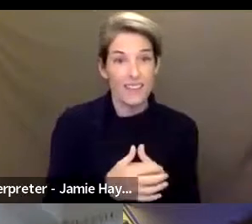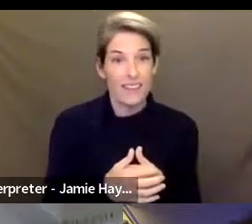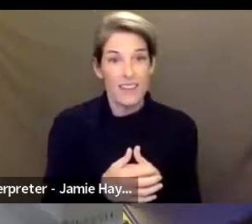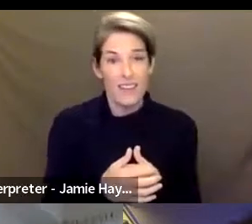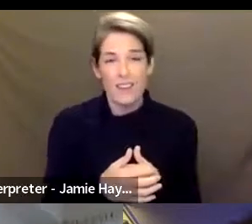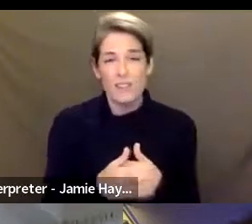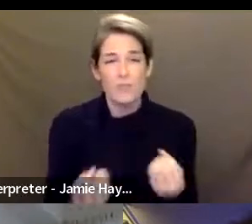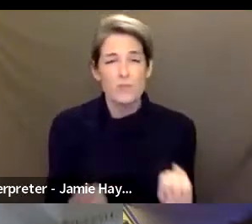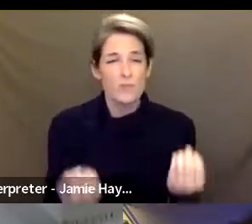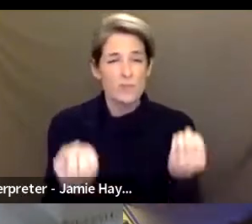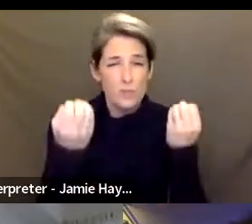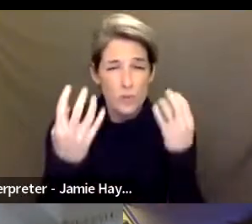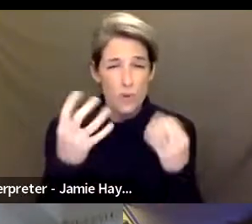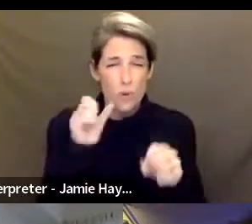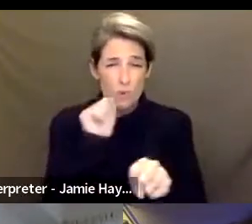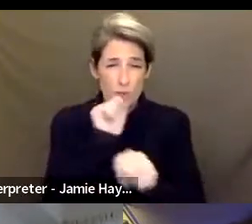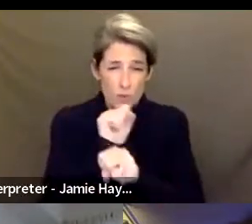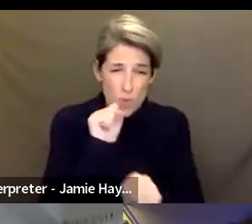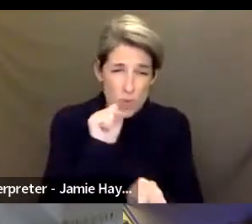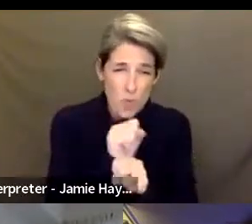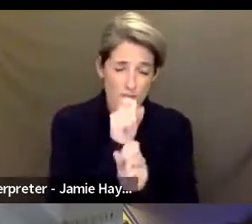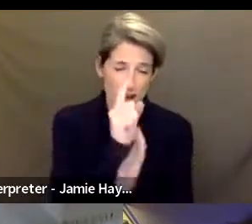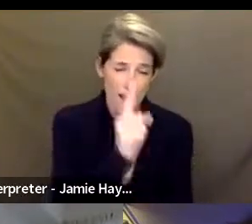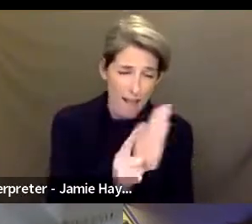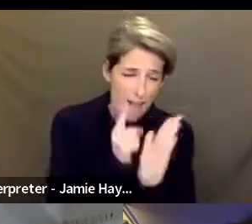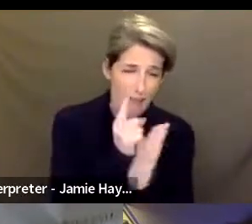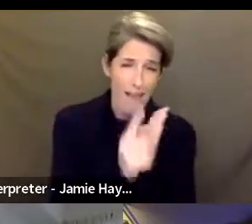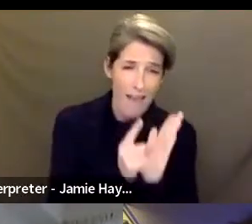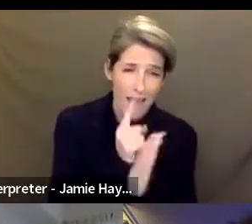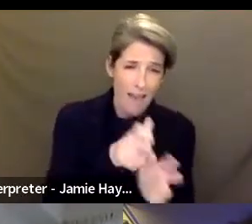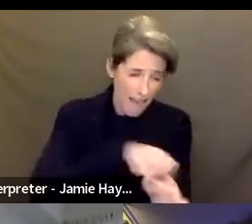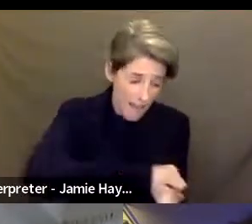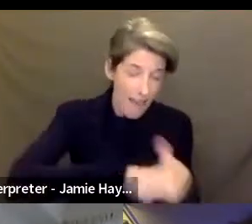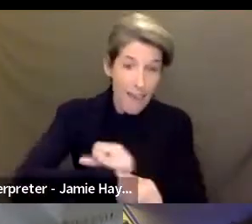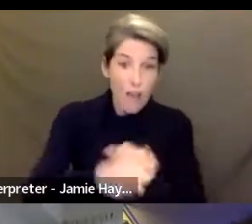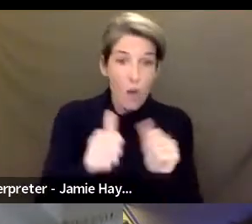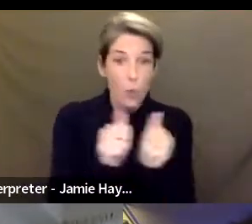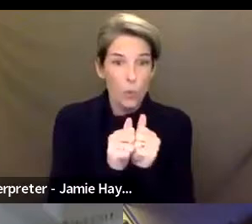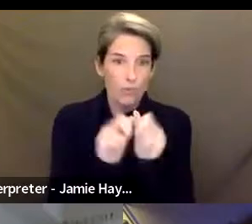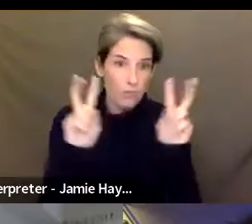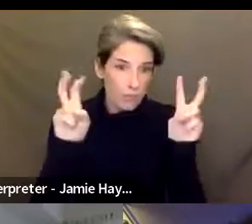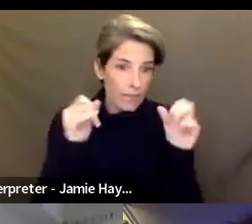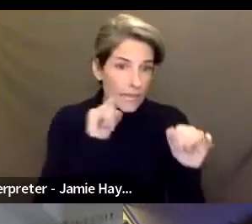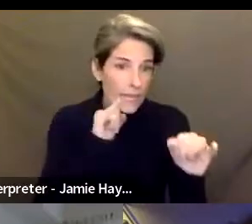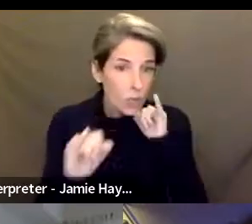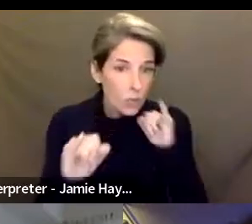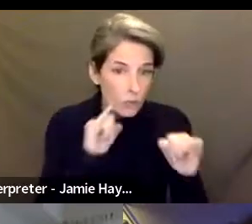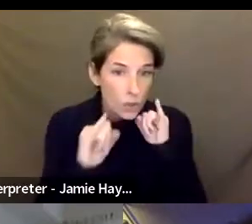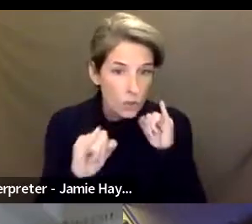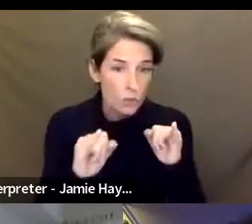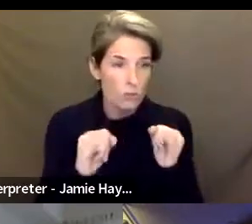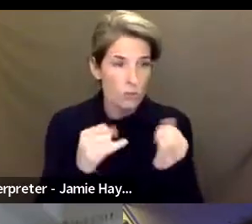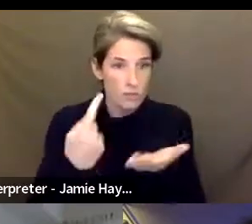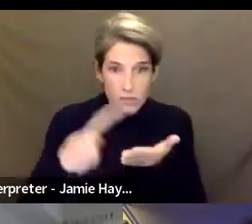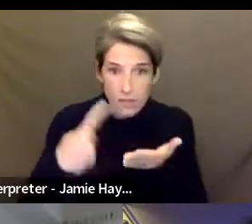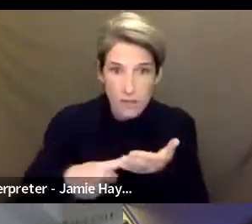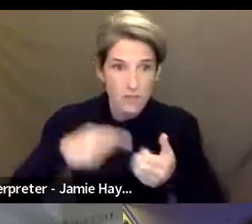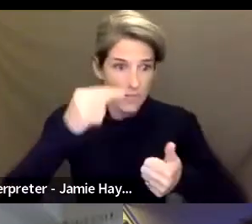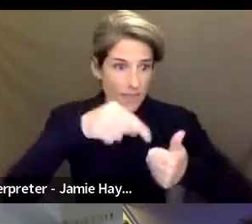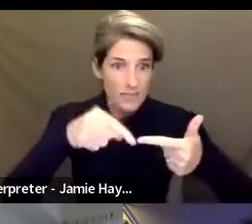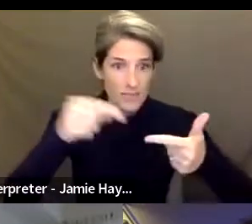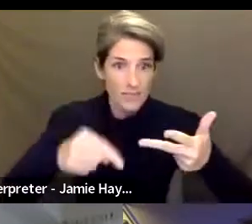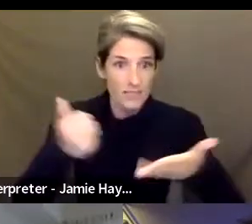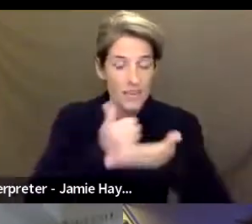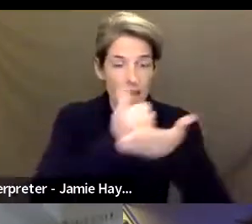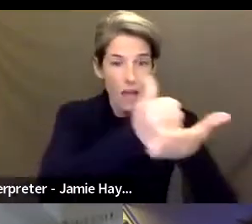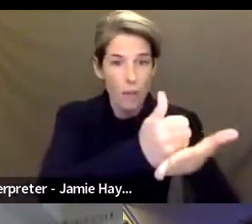put in so many hours into an interview, it would seem, talking about all the things I could help them do. And